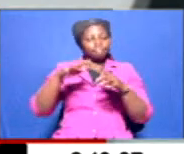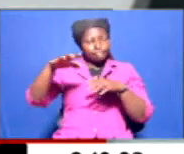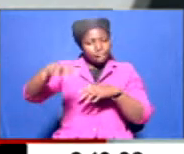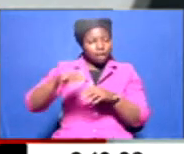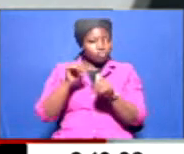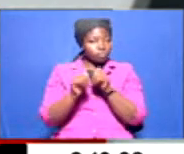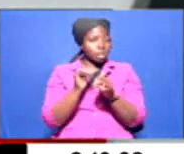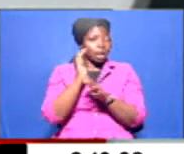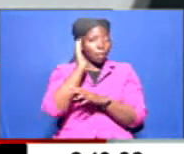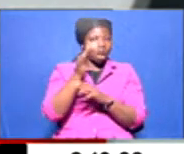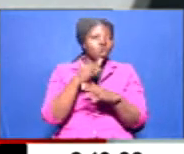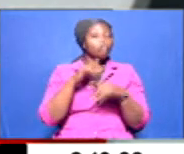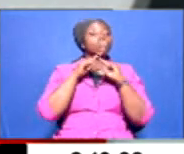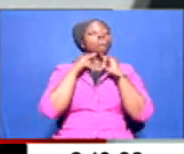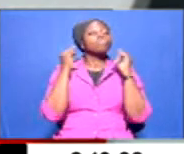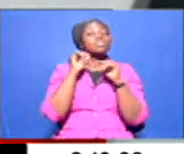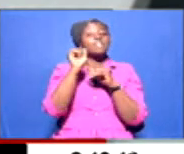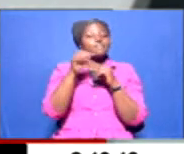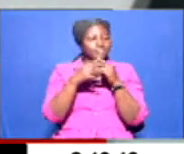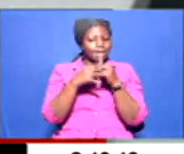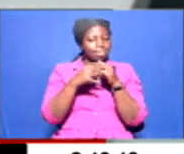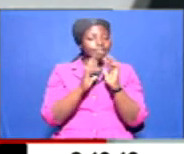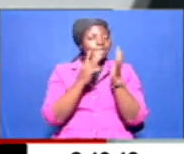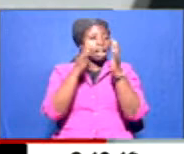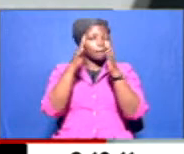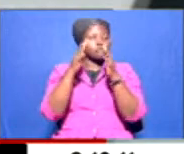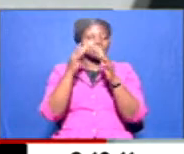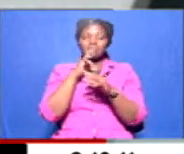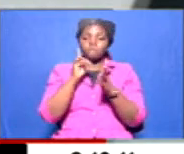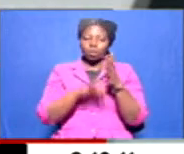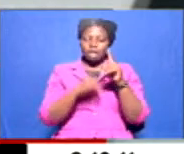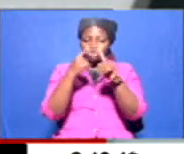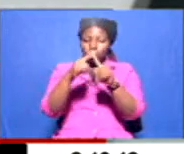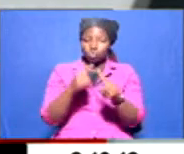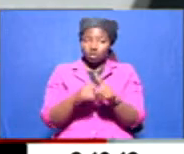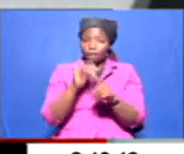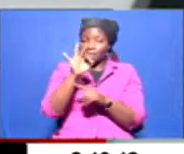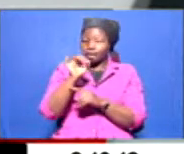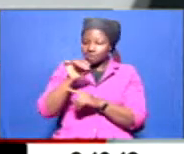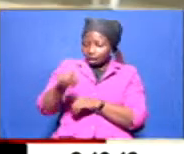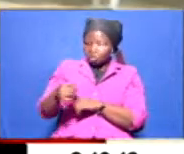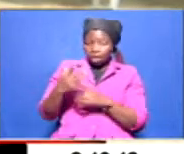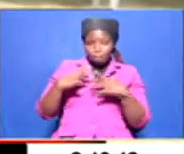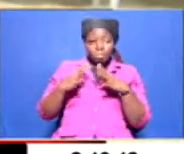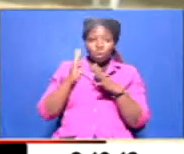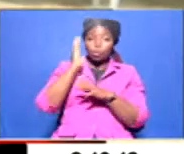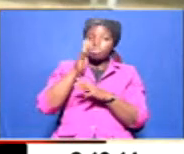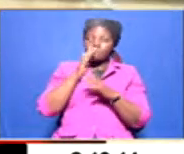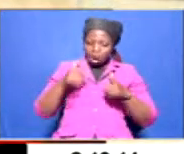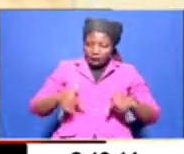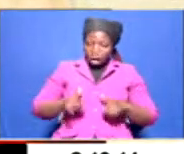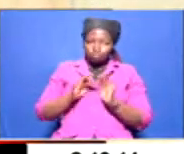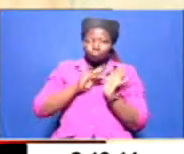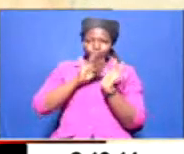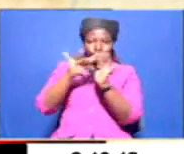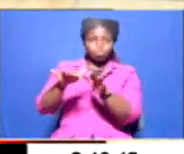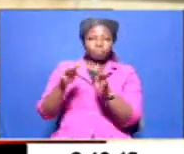celebrations, said a total of 30,000 people will be allowed to attend the event.